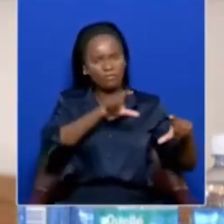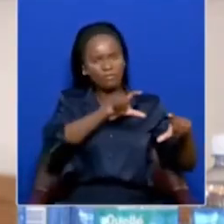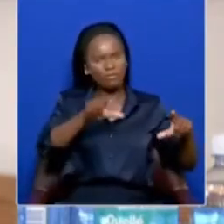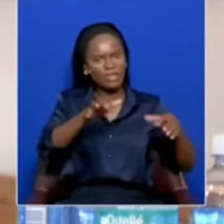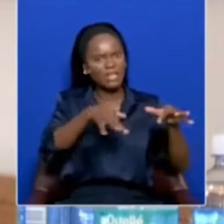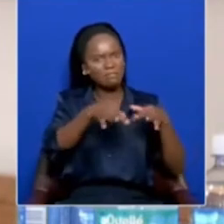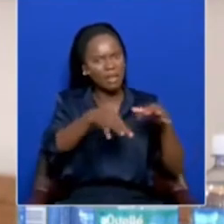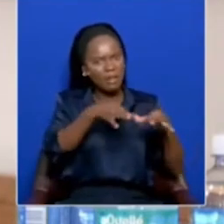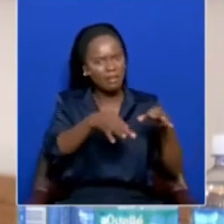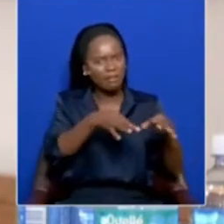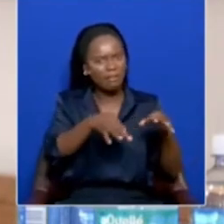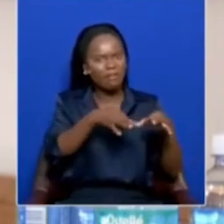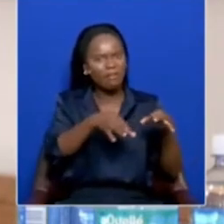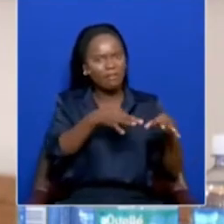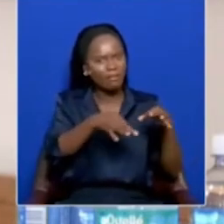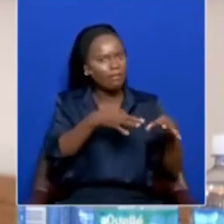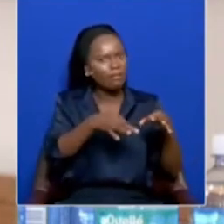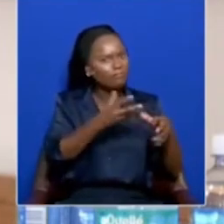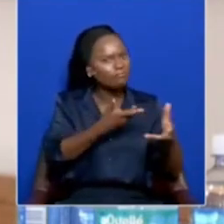commissioners. Thank you.